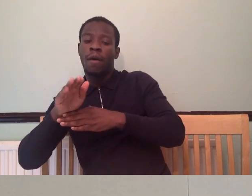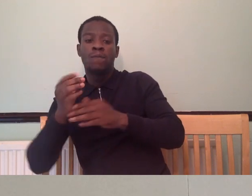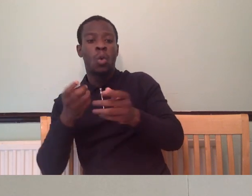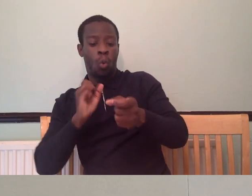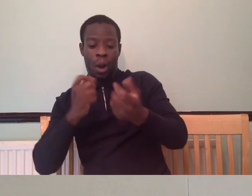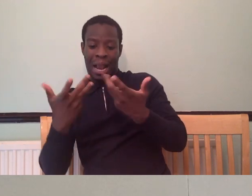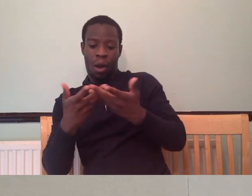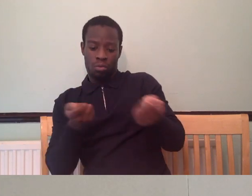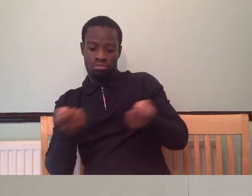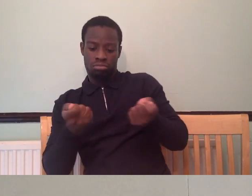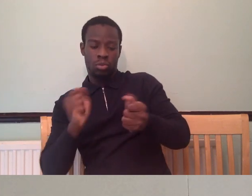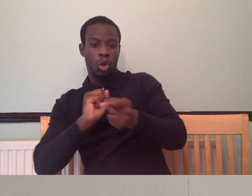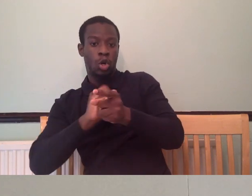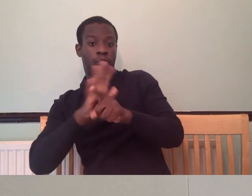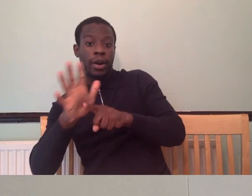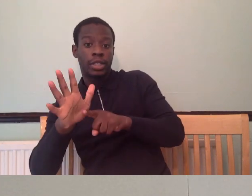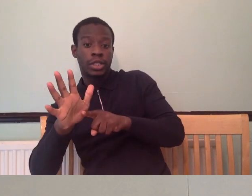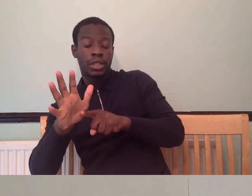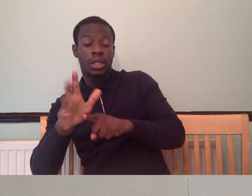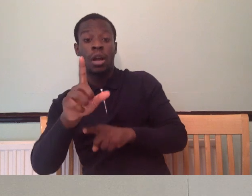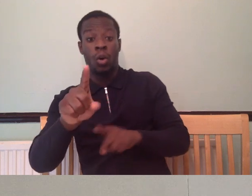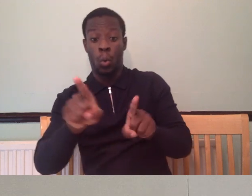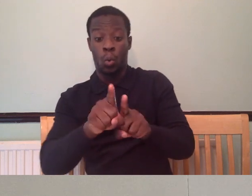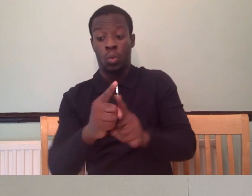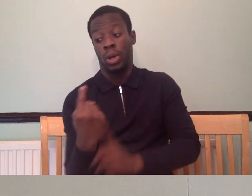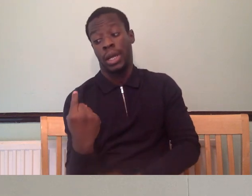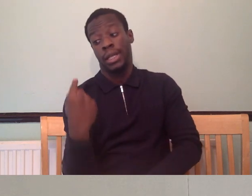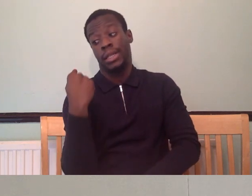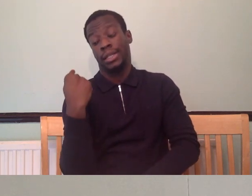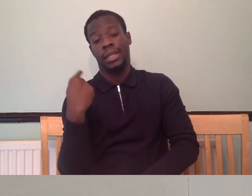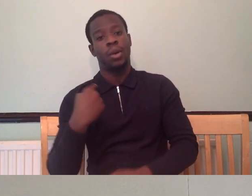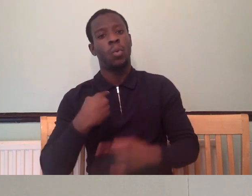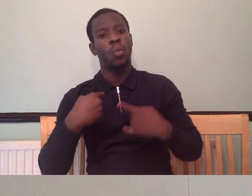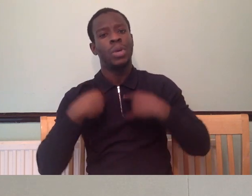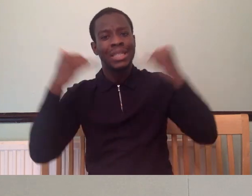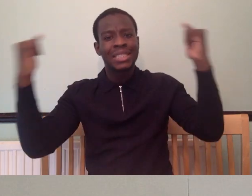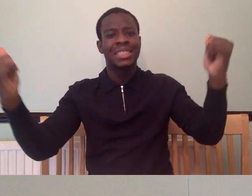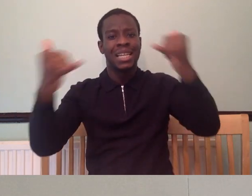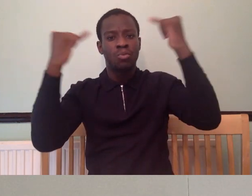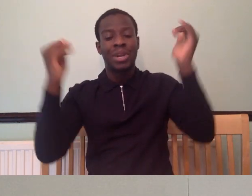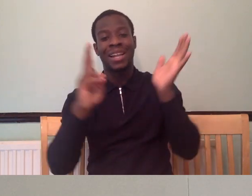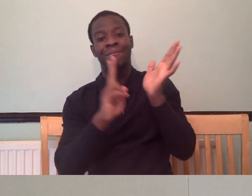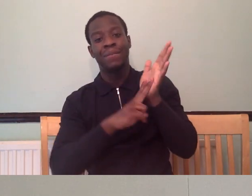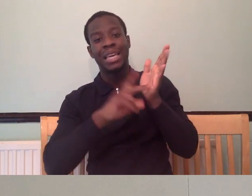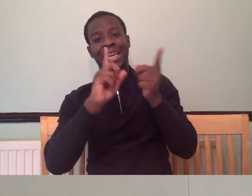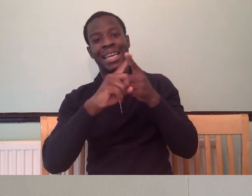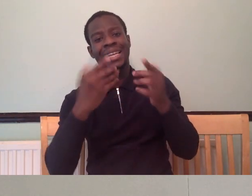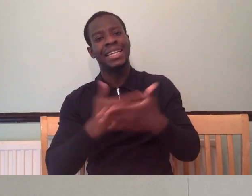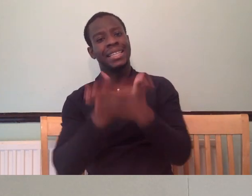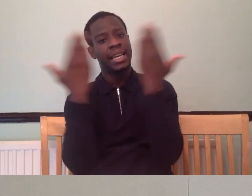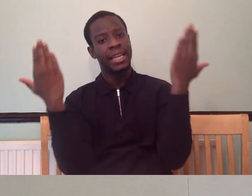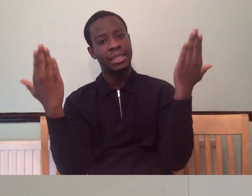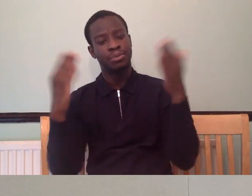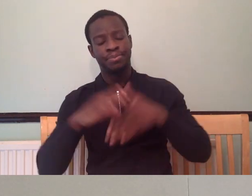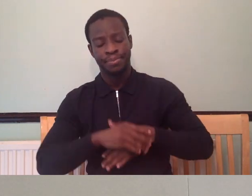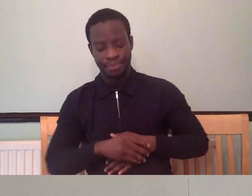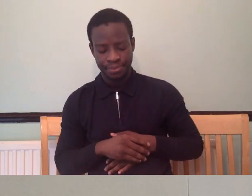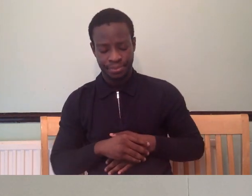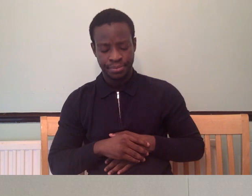Equally conscious that yesterday as a nation we celebrated VE Day. And these things